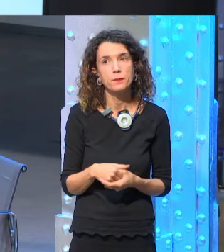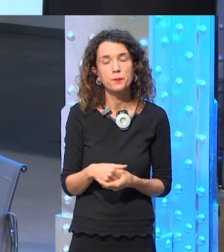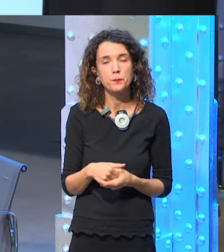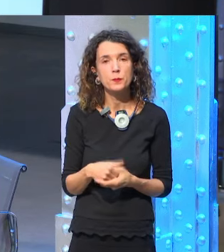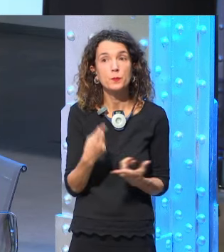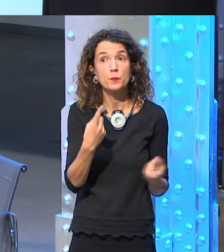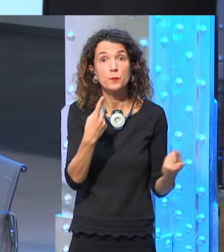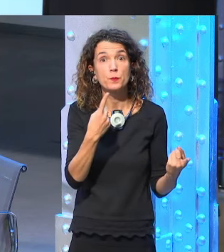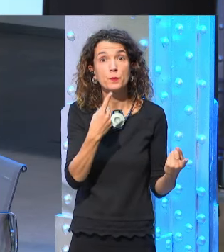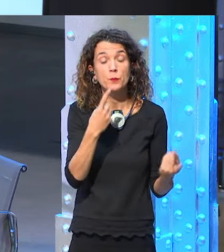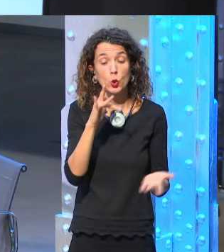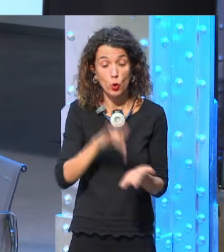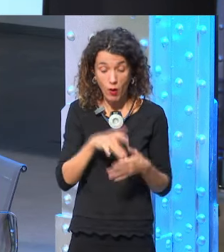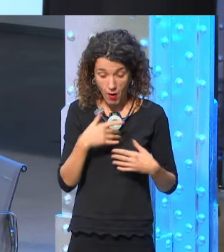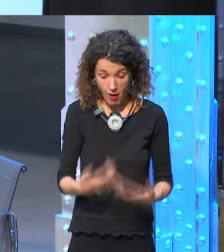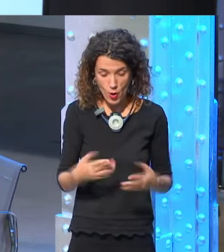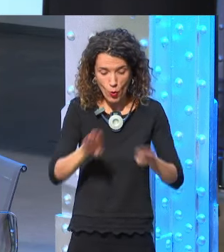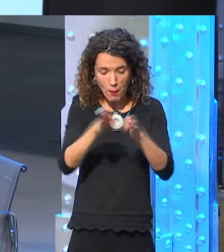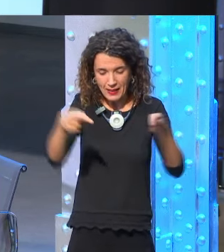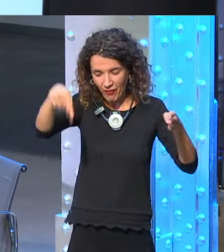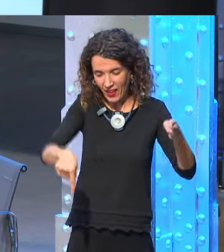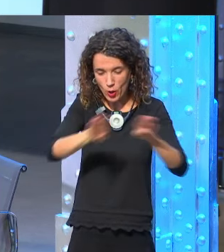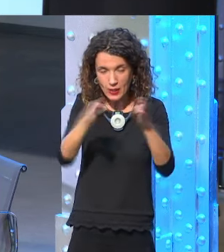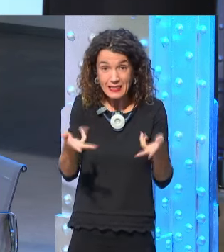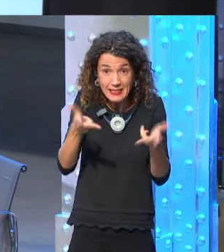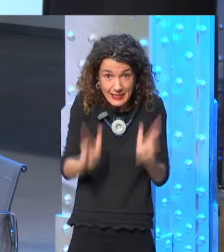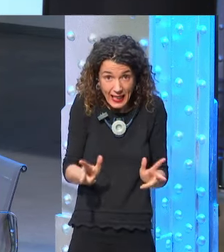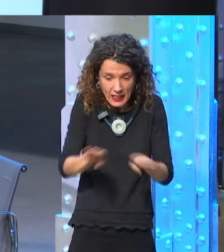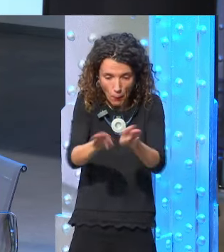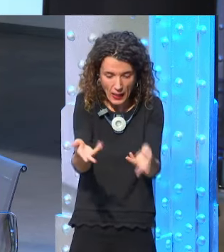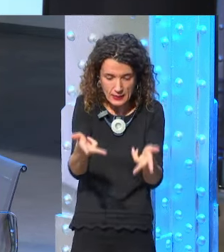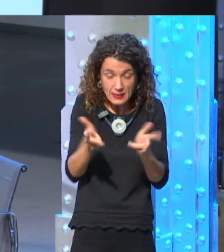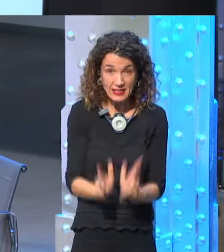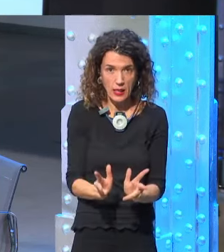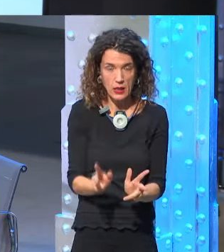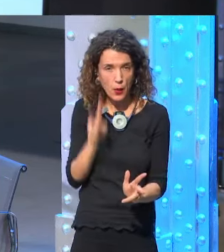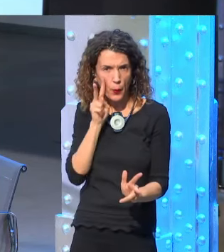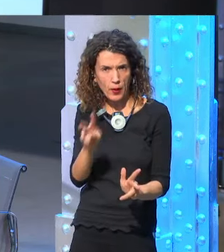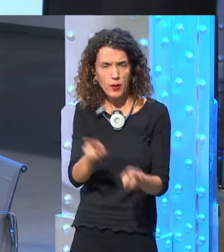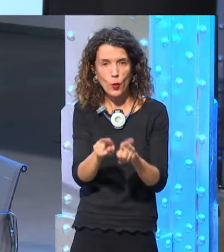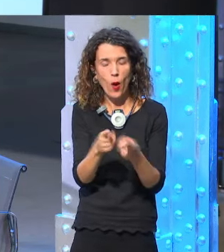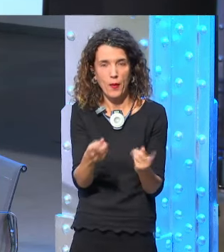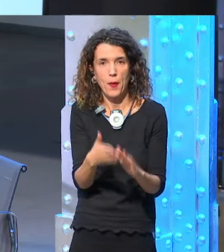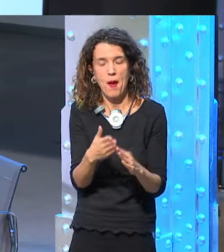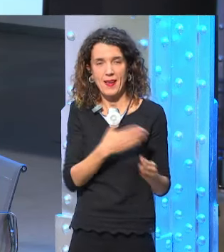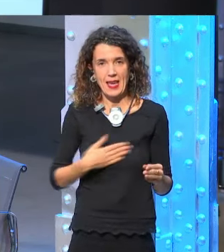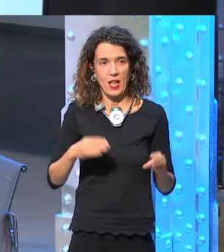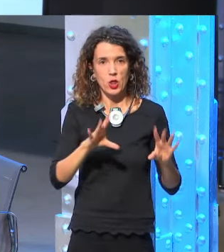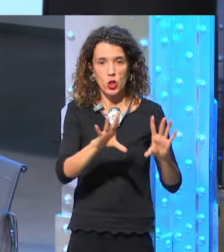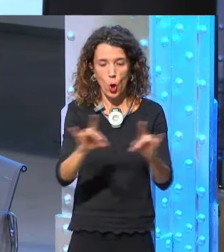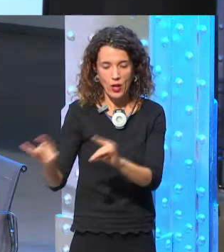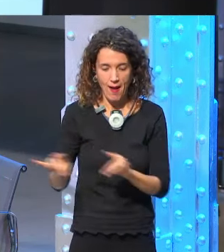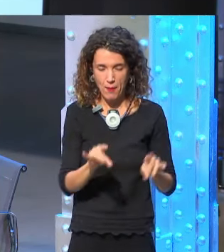happening on the underside of this table. If you sit at this table, there is a tendency that you want to touch and reach underneath. You want to understand what's